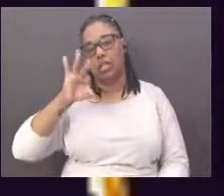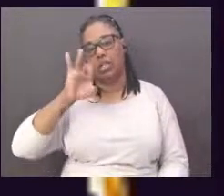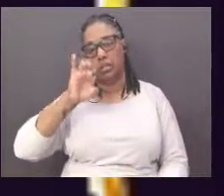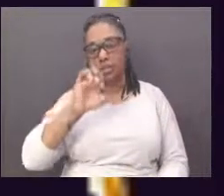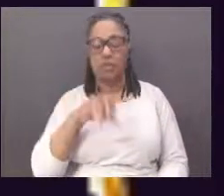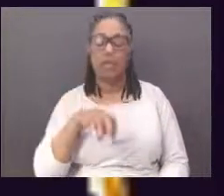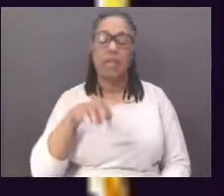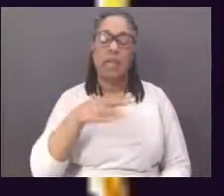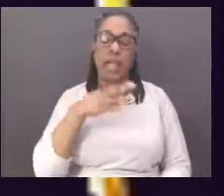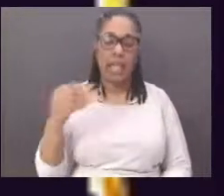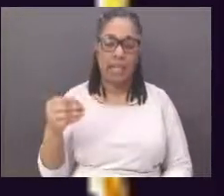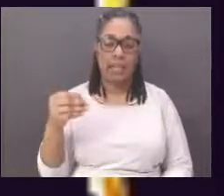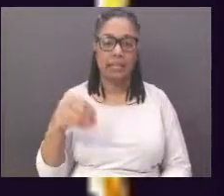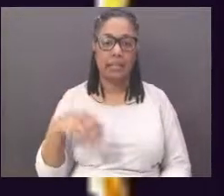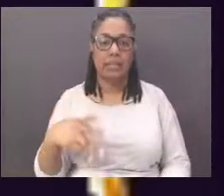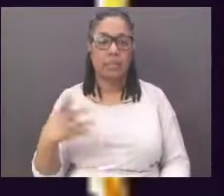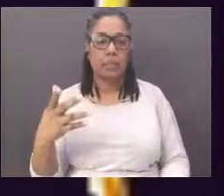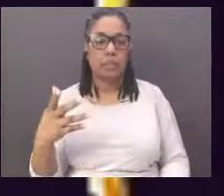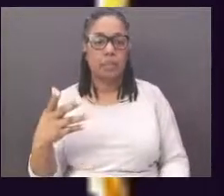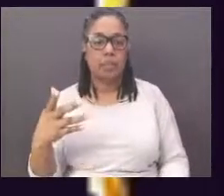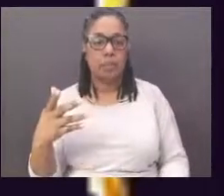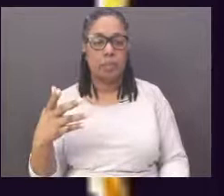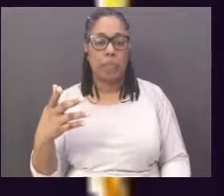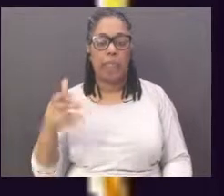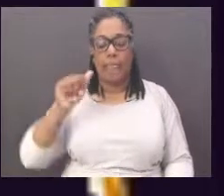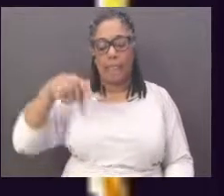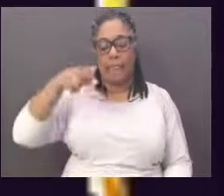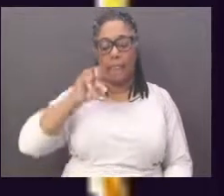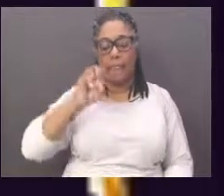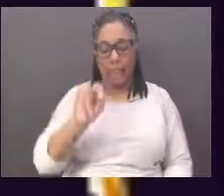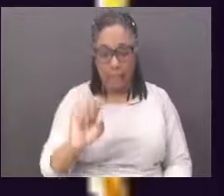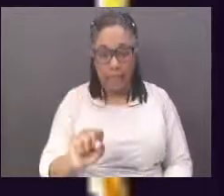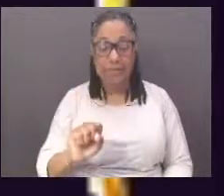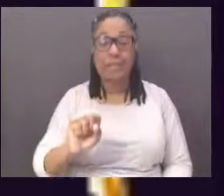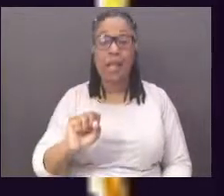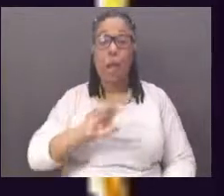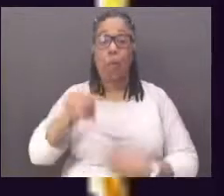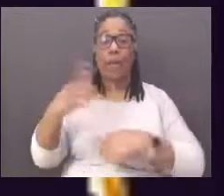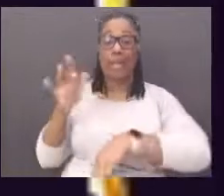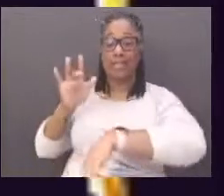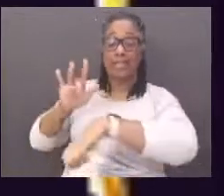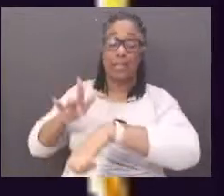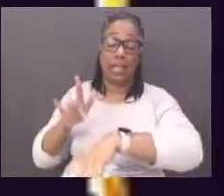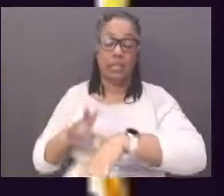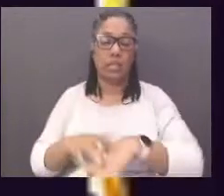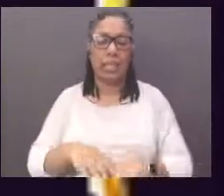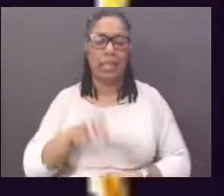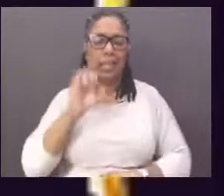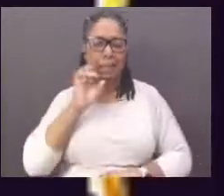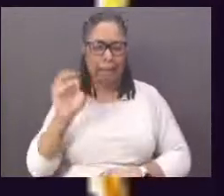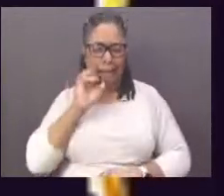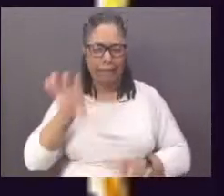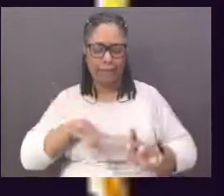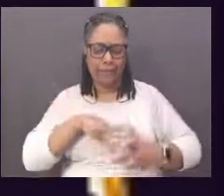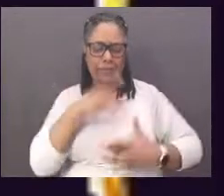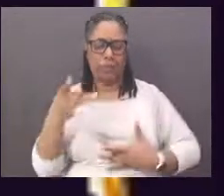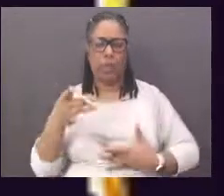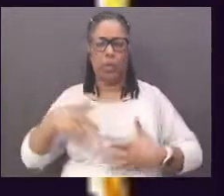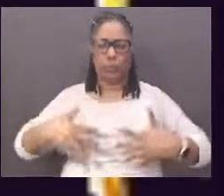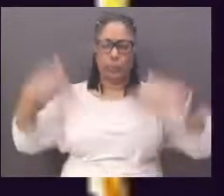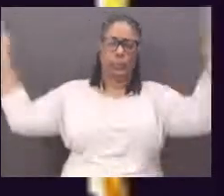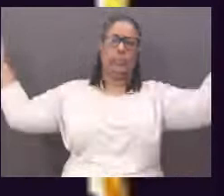and the evil spirits went out of them. That's power, brothers and sisters. And I want you to notice something important here